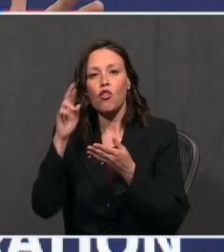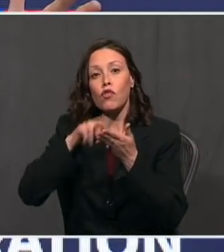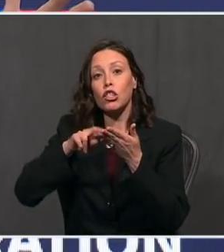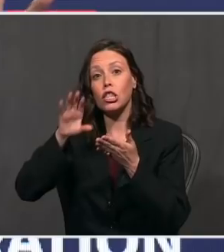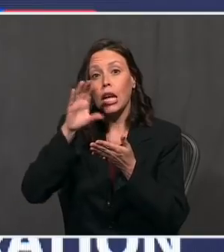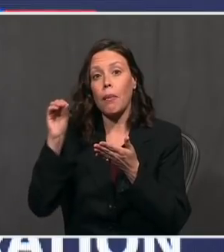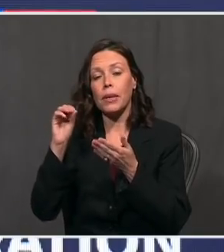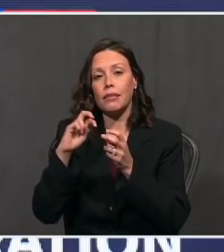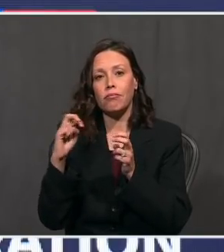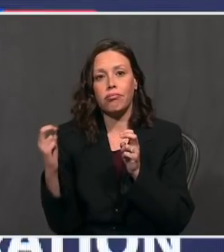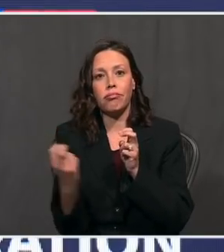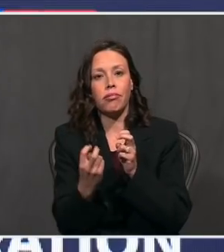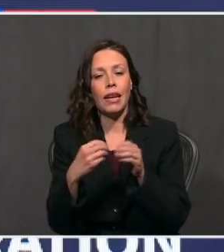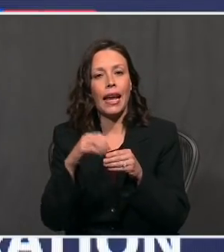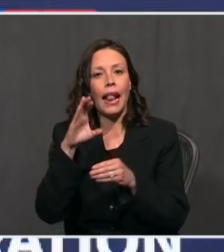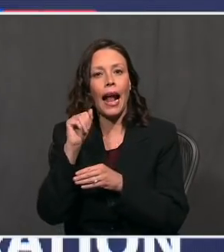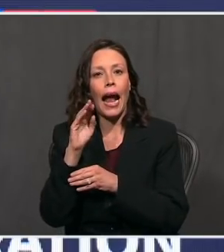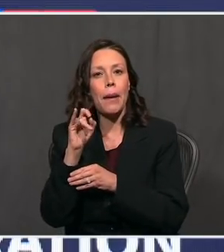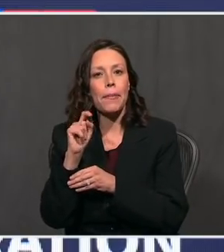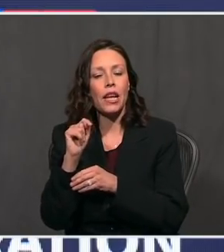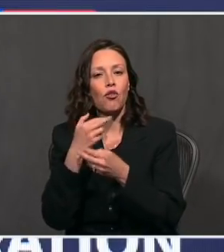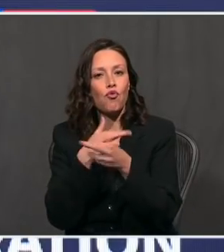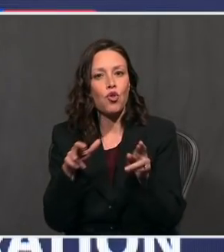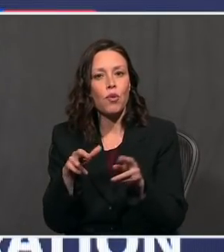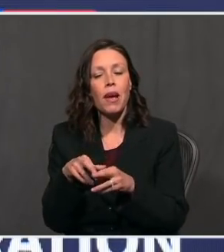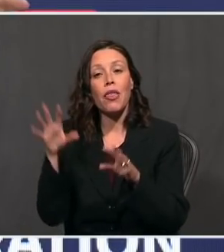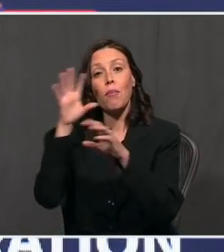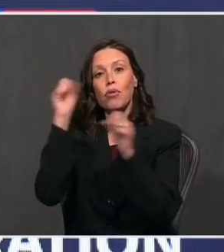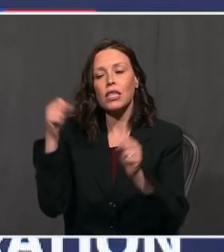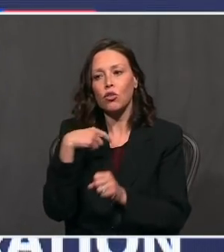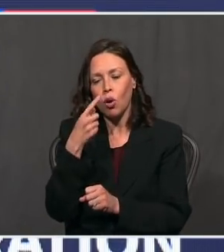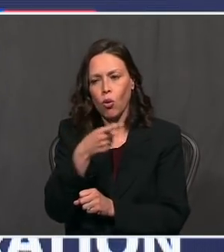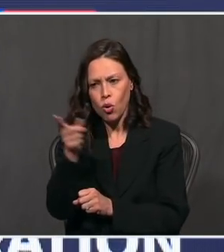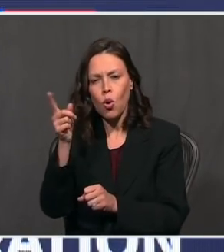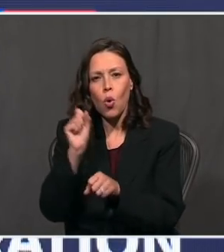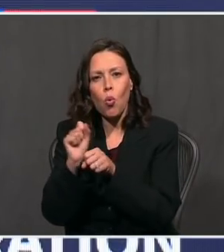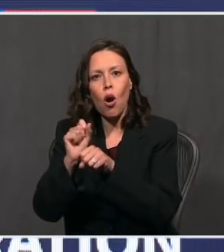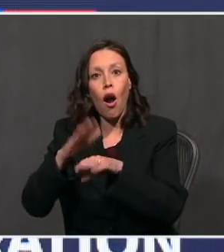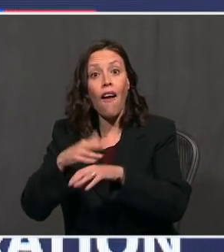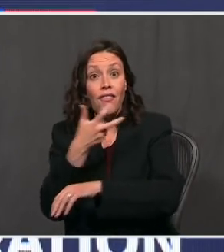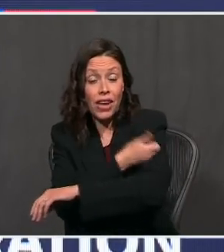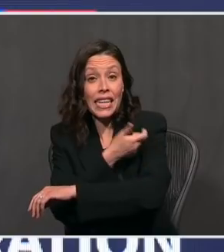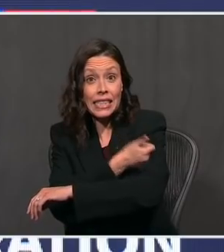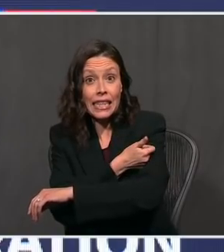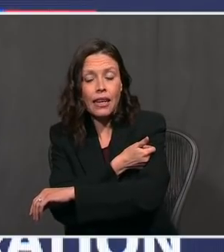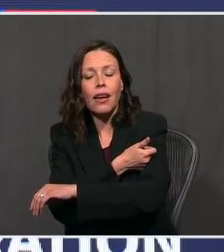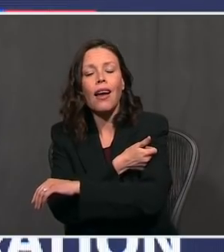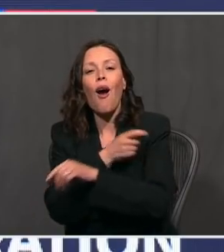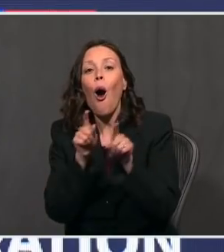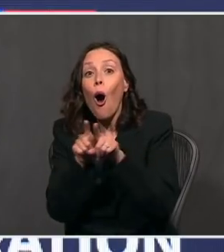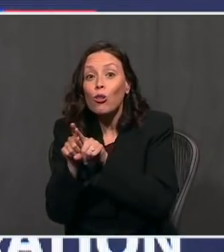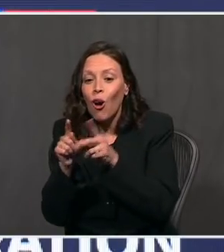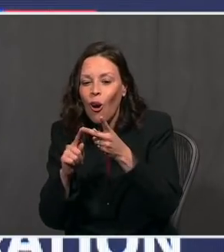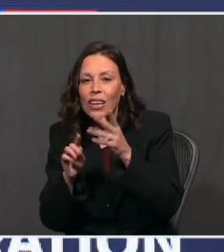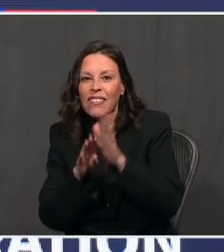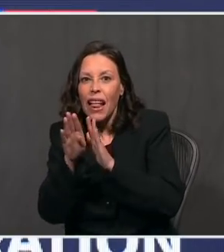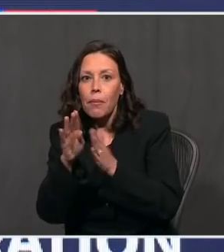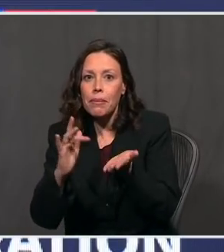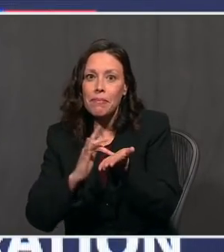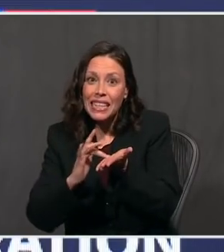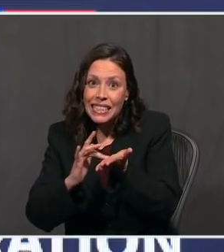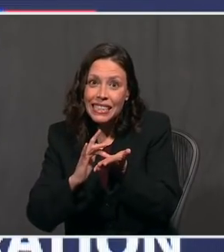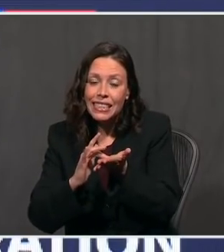companies together in the cabinet room, and the president challenged each and every one of them not only to go to work on a vaccine, but to go to work on the development of